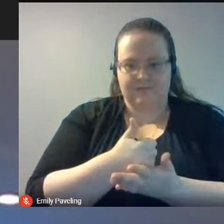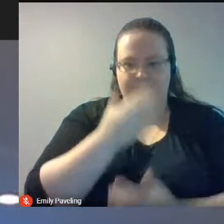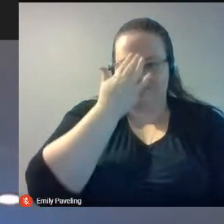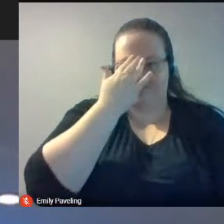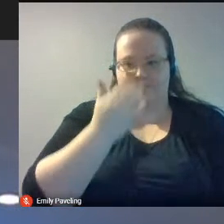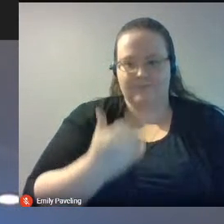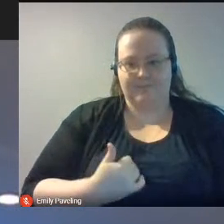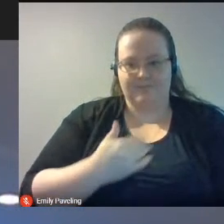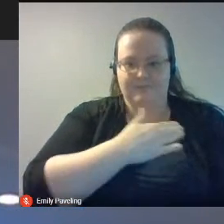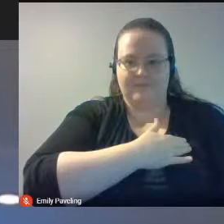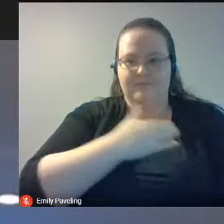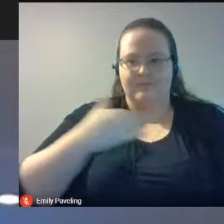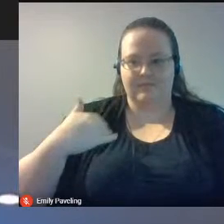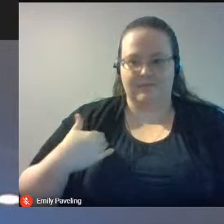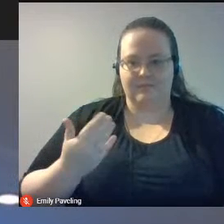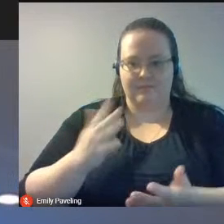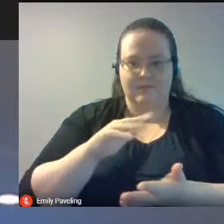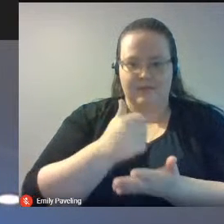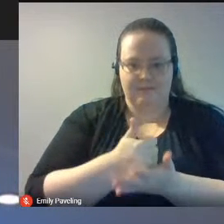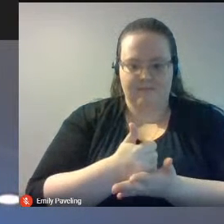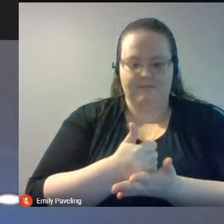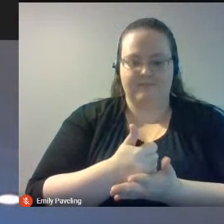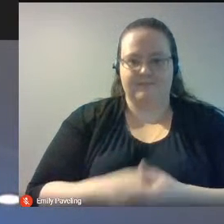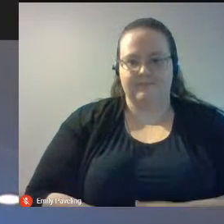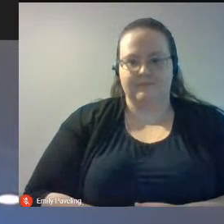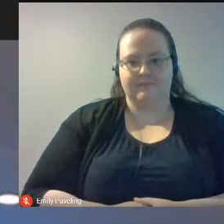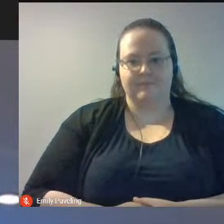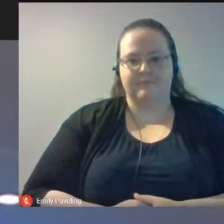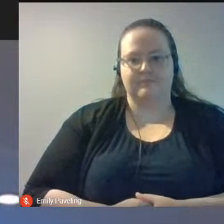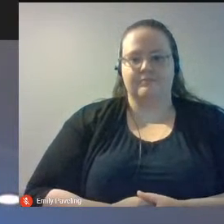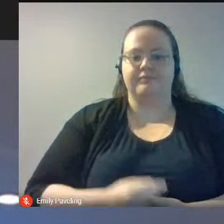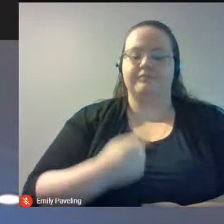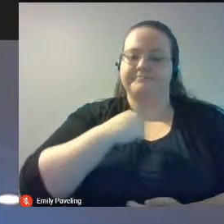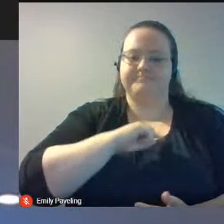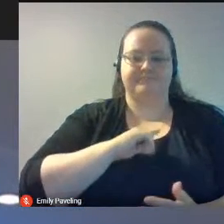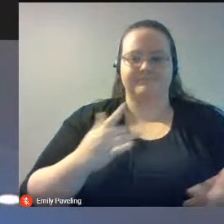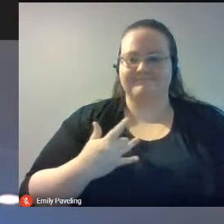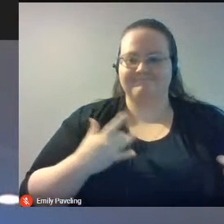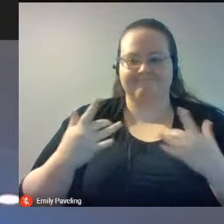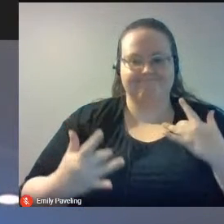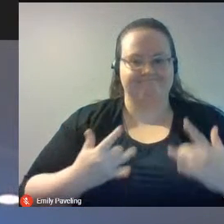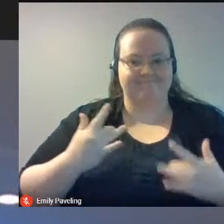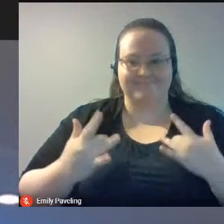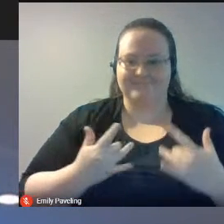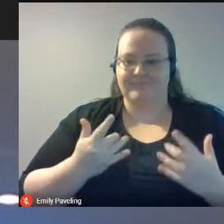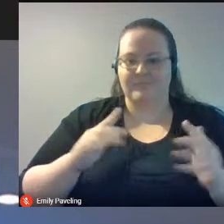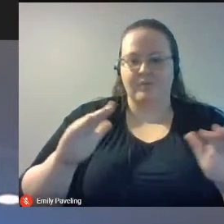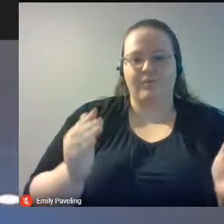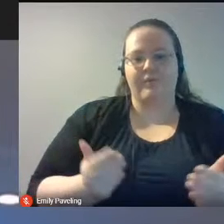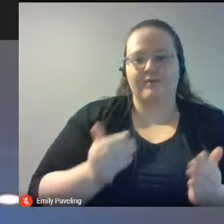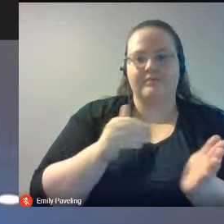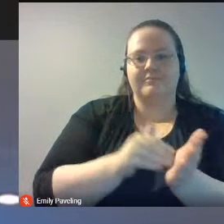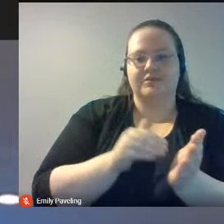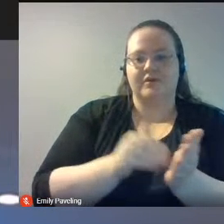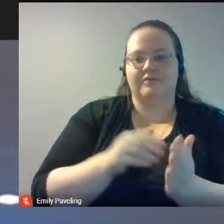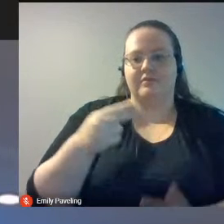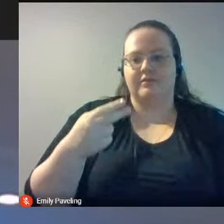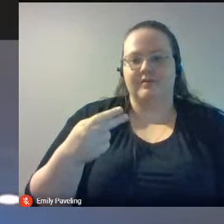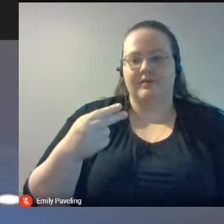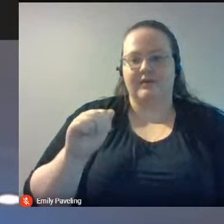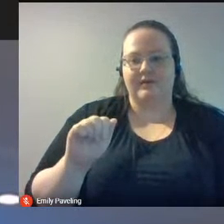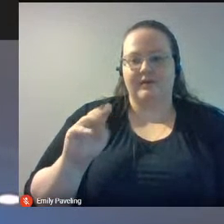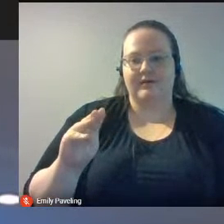the Holy Spirit. Amen. We're really excited tonight and very grateful to welcome Dr. Hamidah Meghani to our